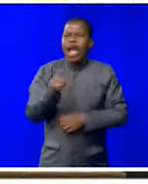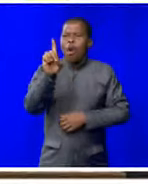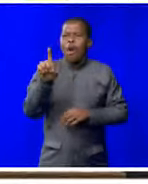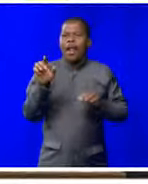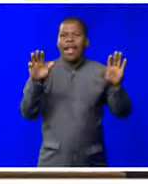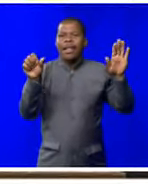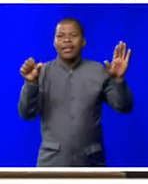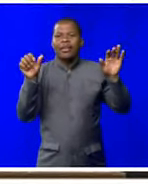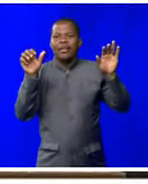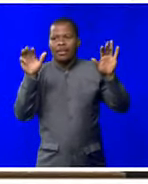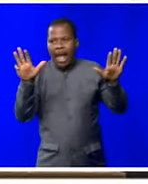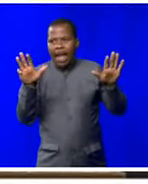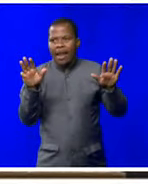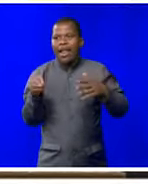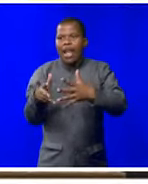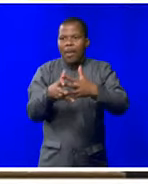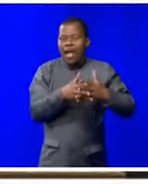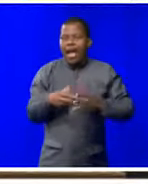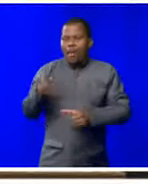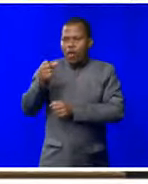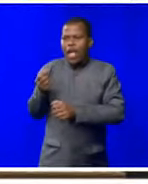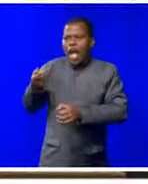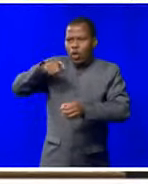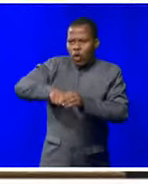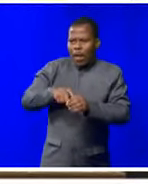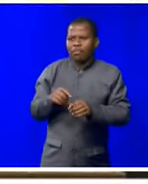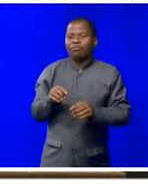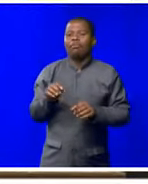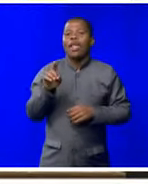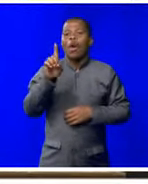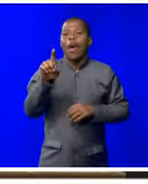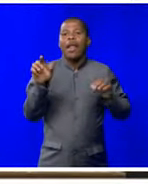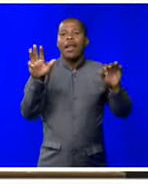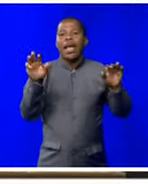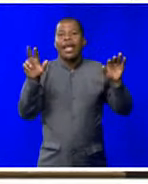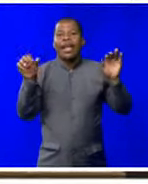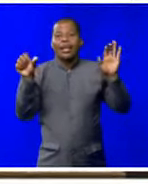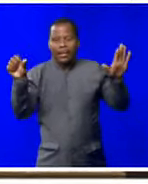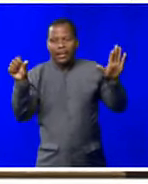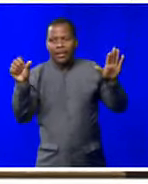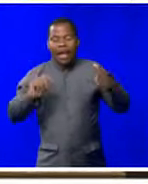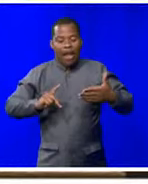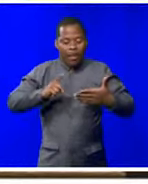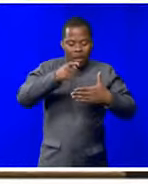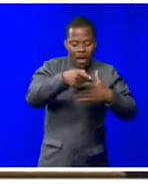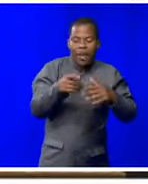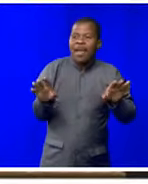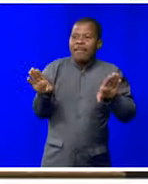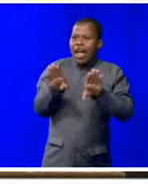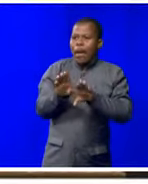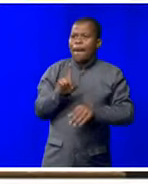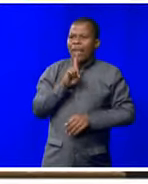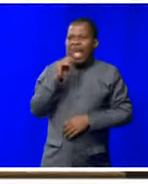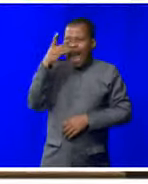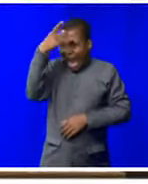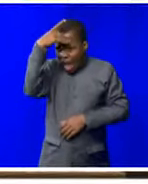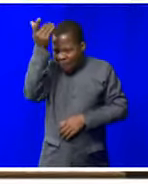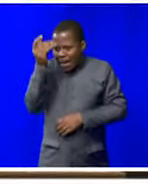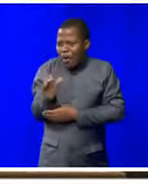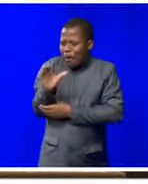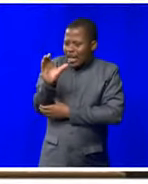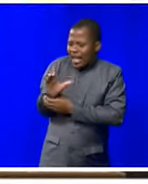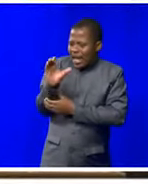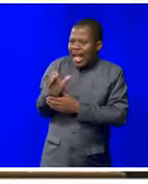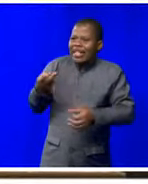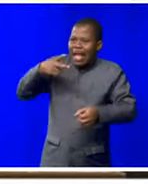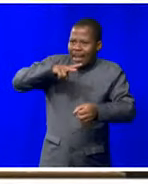and the program was closed in 1996. However, as a government, we could not allow something so beautiful to die.